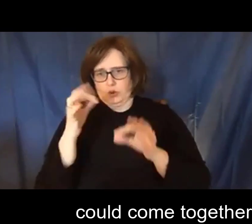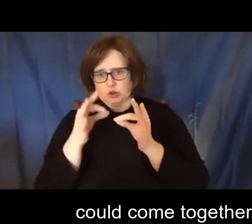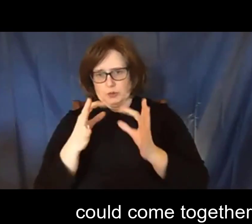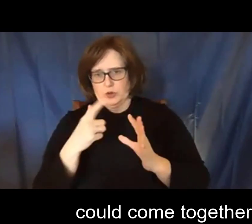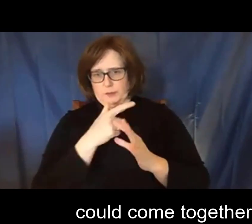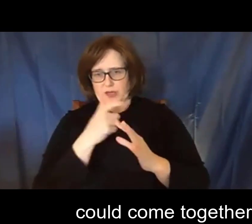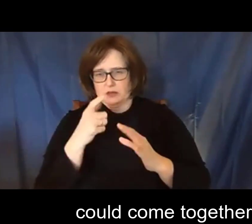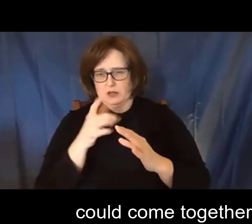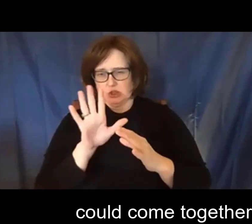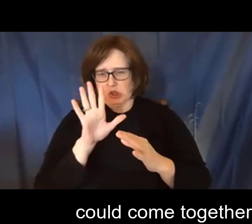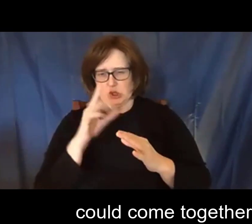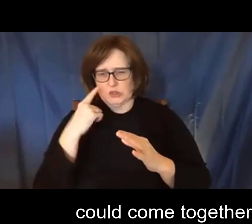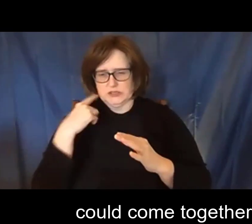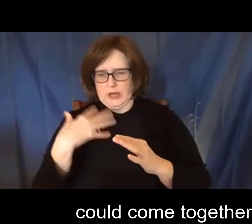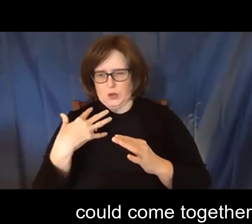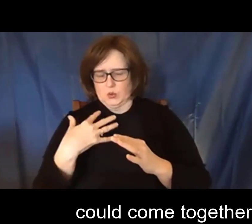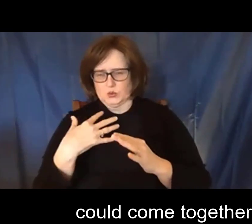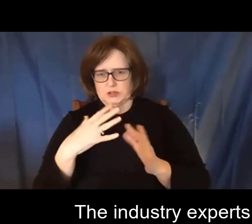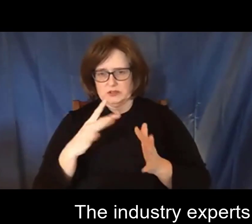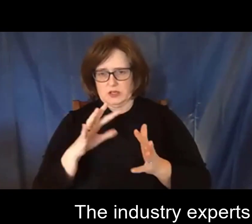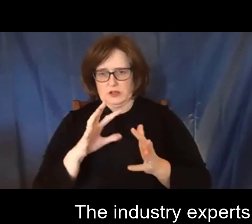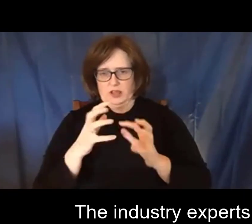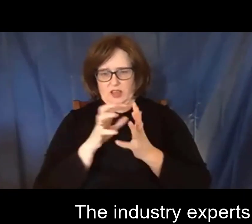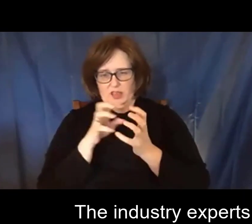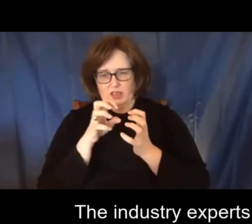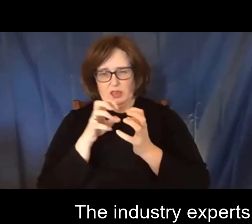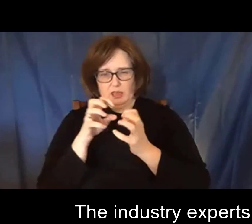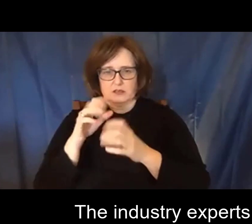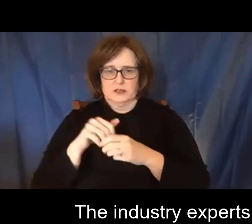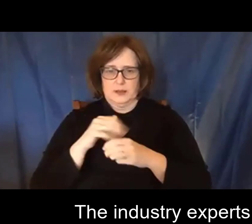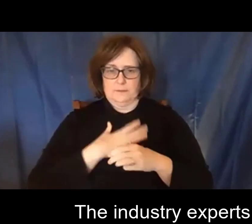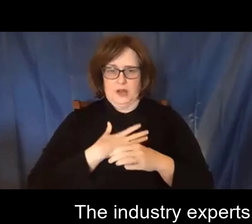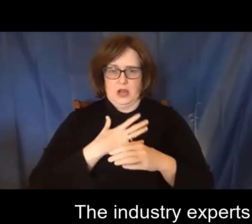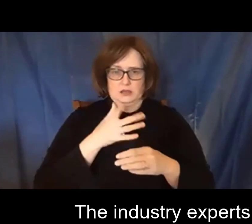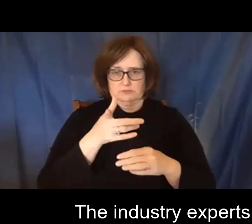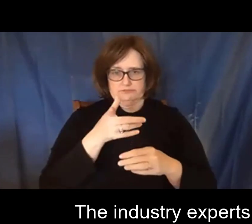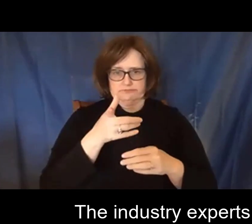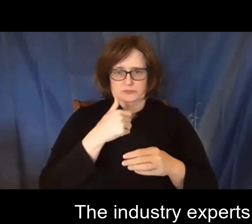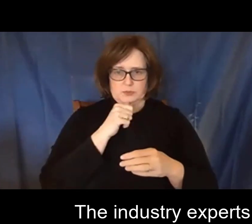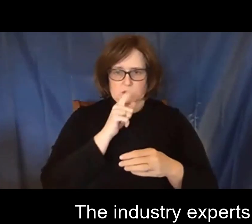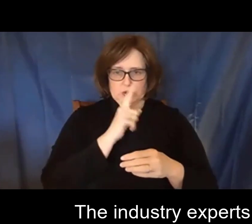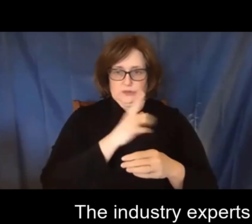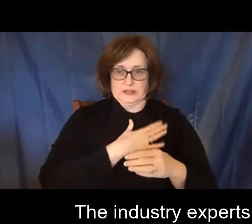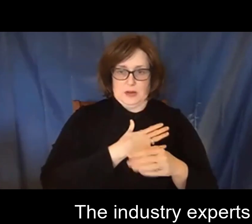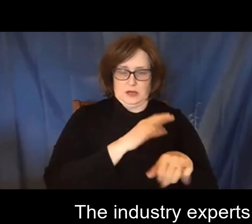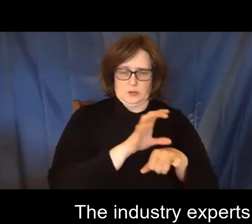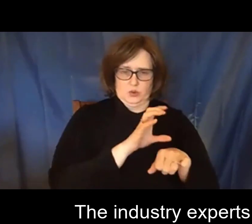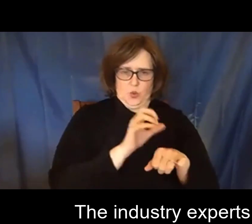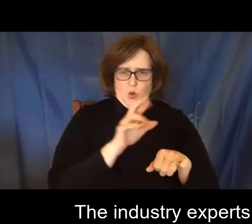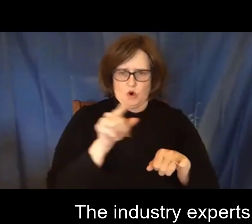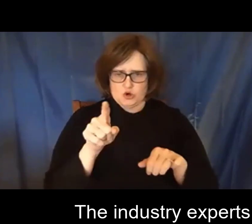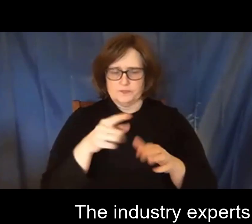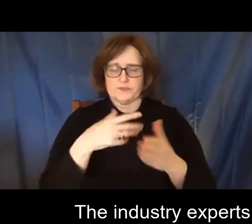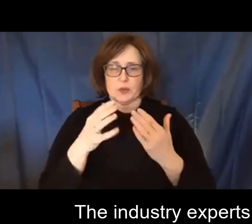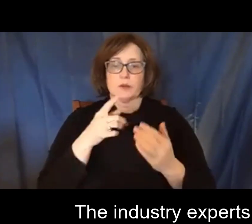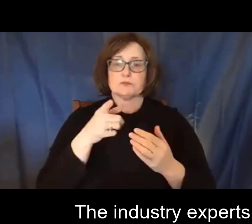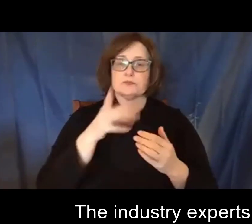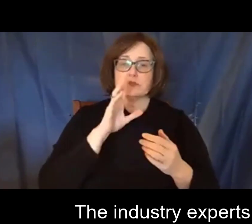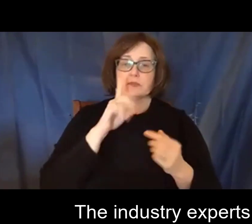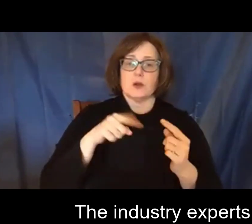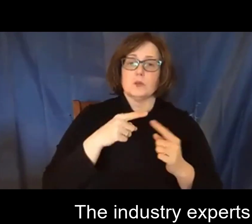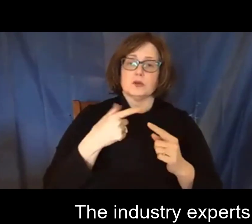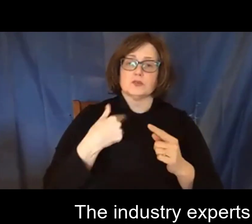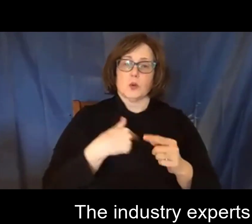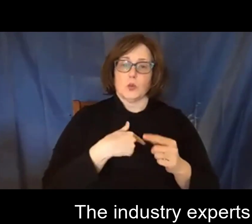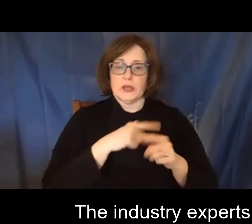and academic databases. The industry experts we consulted instructed us to find the gap,